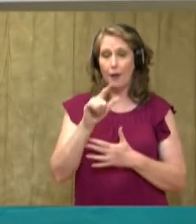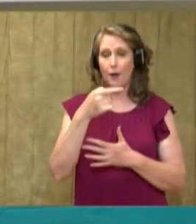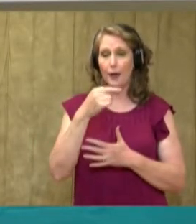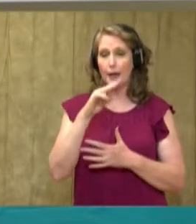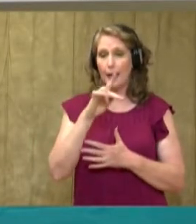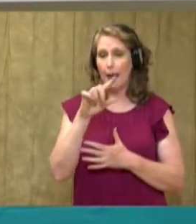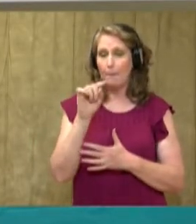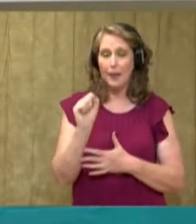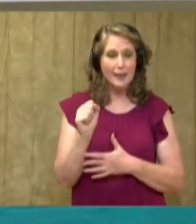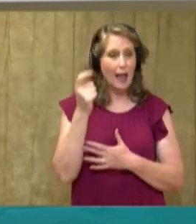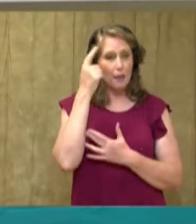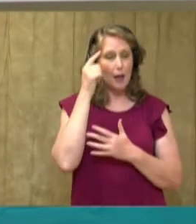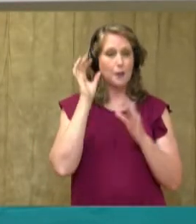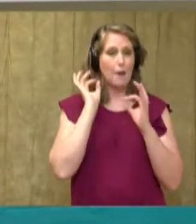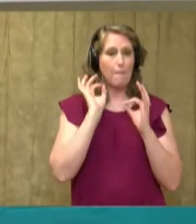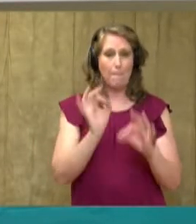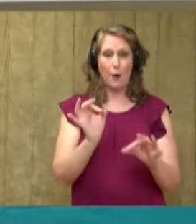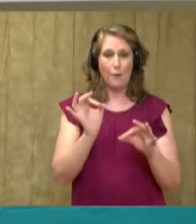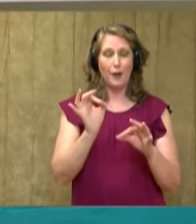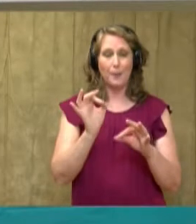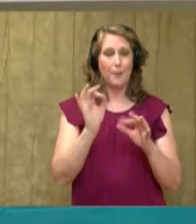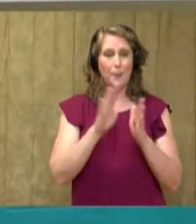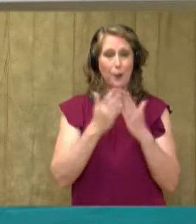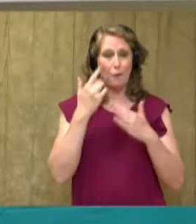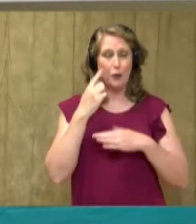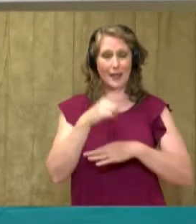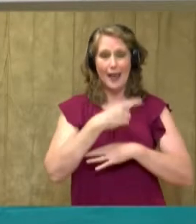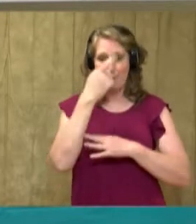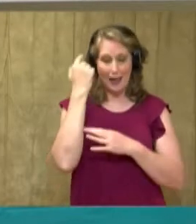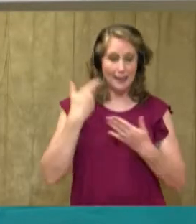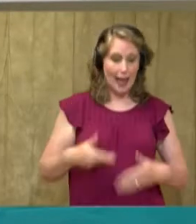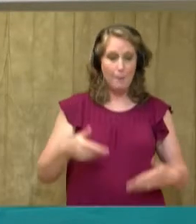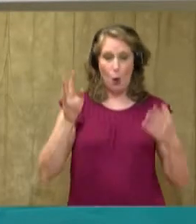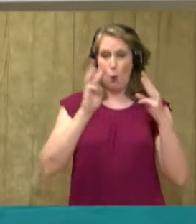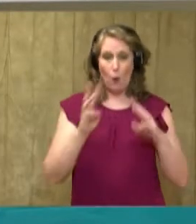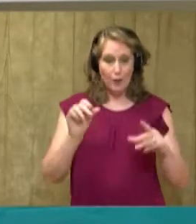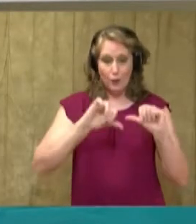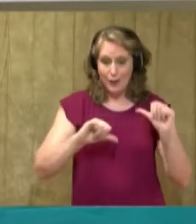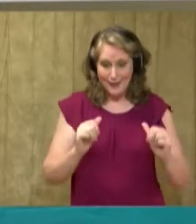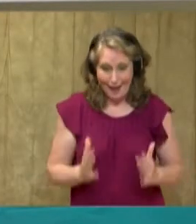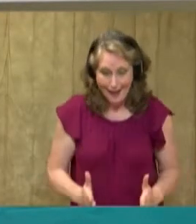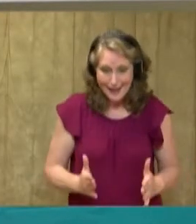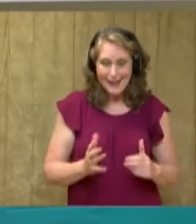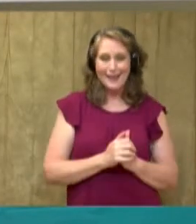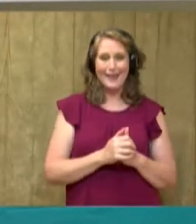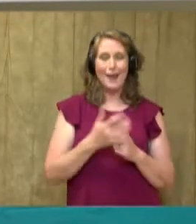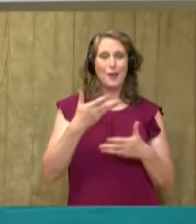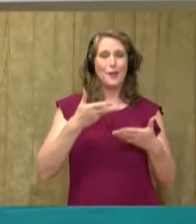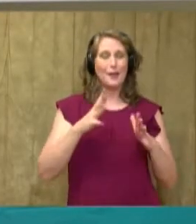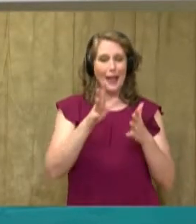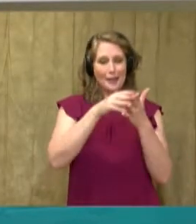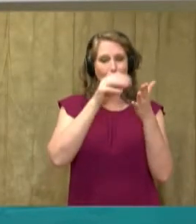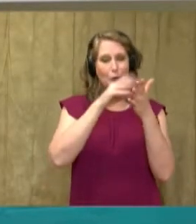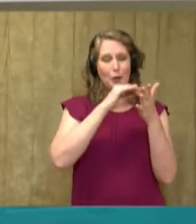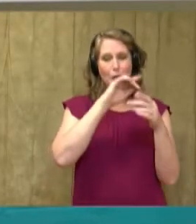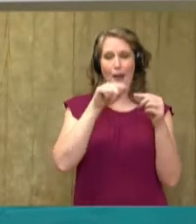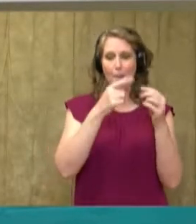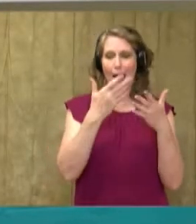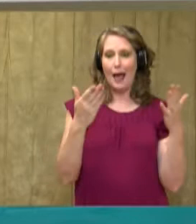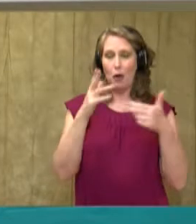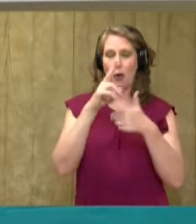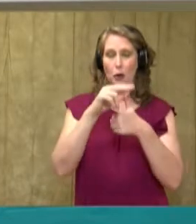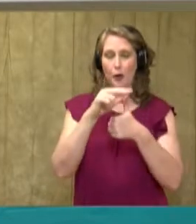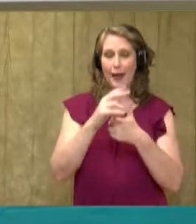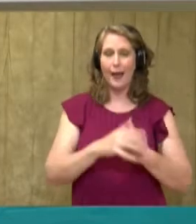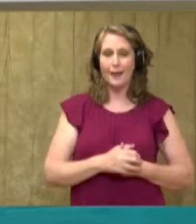this was a perfect book today for my meteorologists and for the weather. But let's learn, see if we can learn some things that maybe